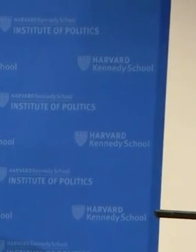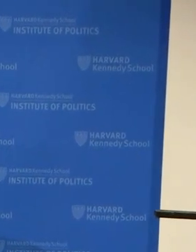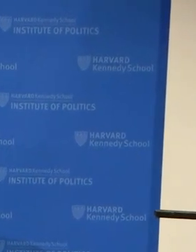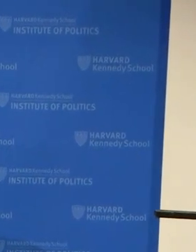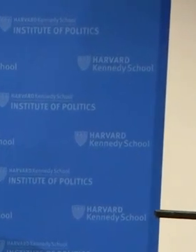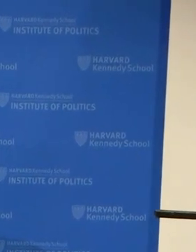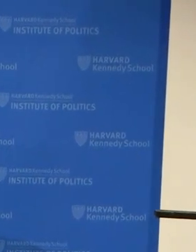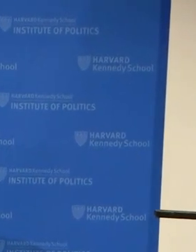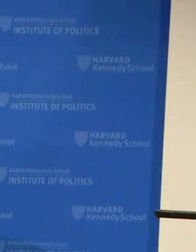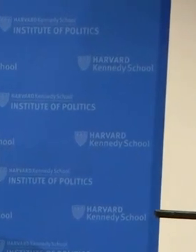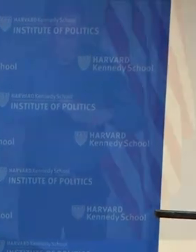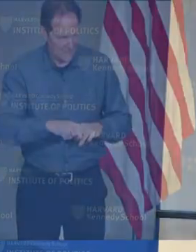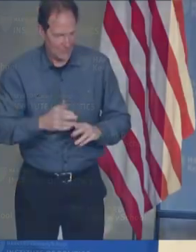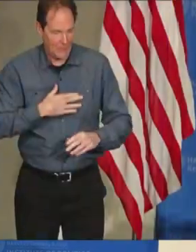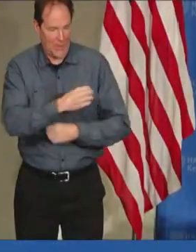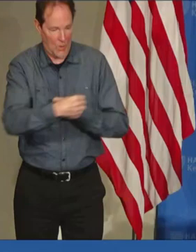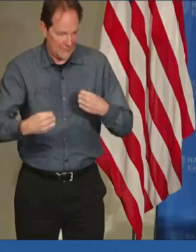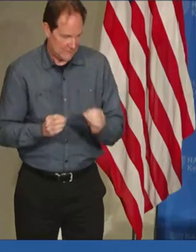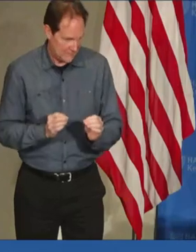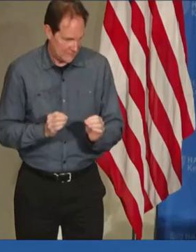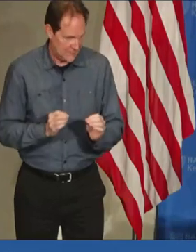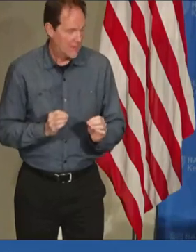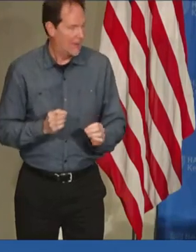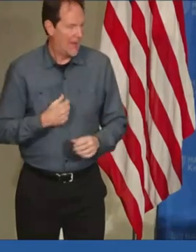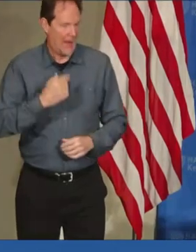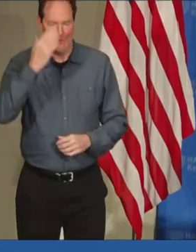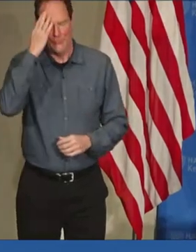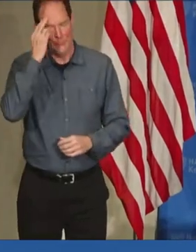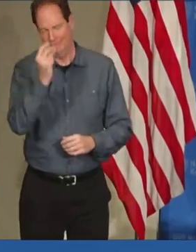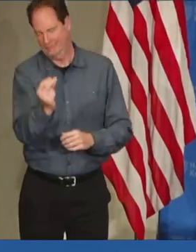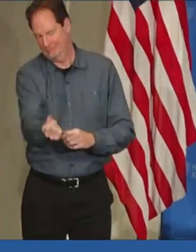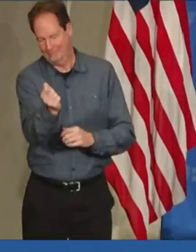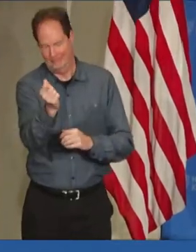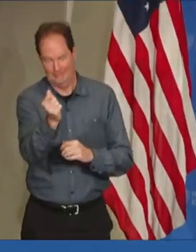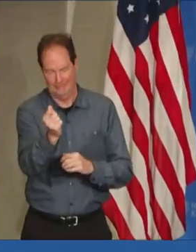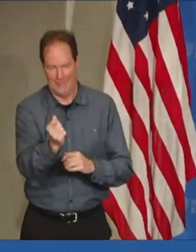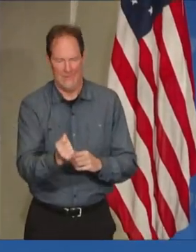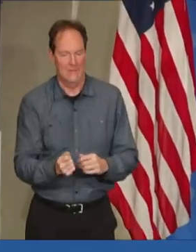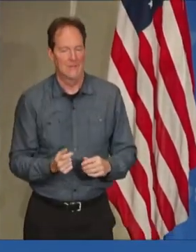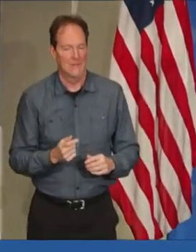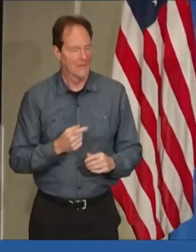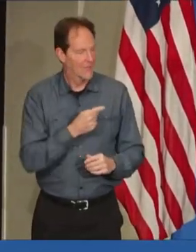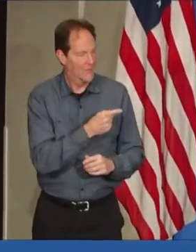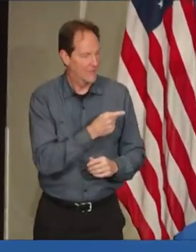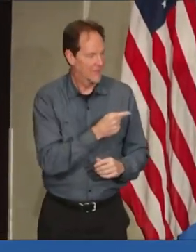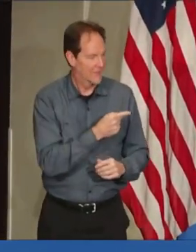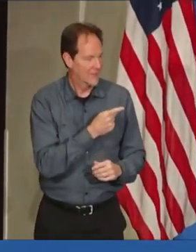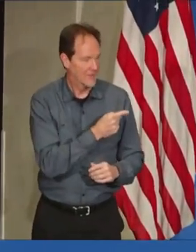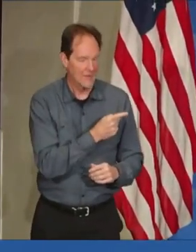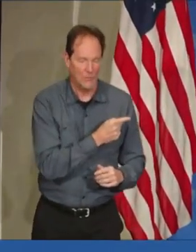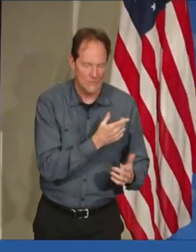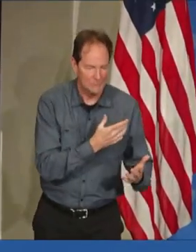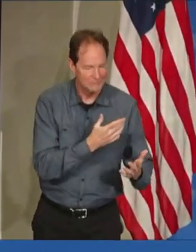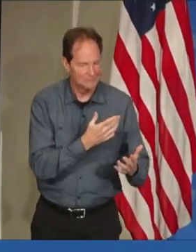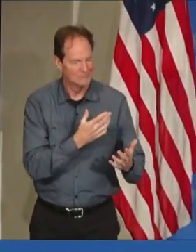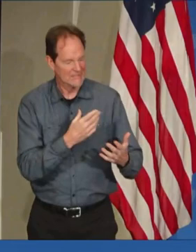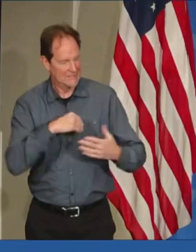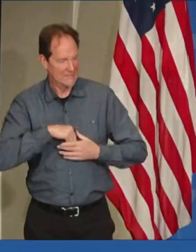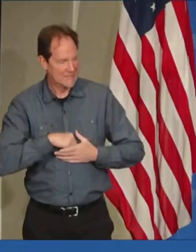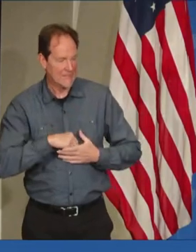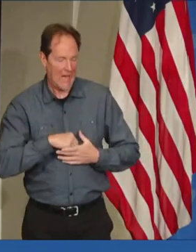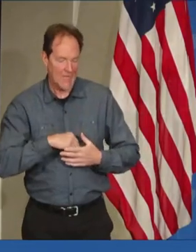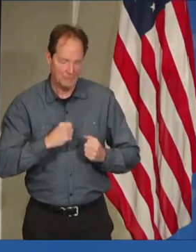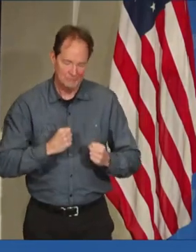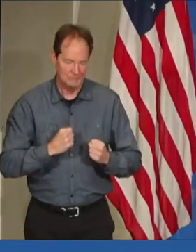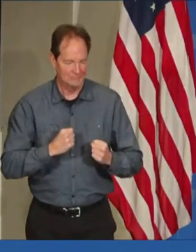was sitting in my office. You know, I knew right away that there was a light within her. And I think, I just